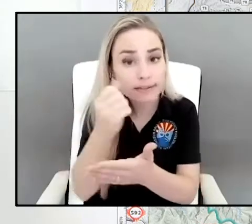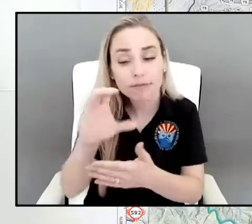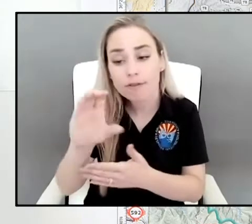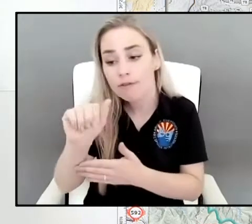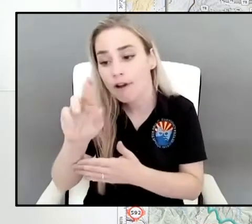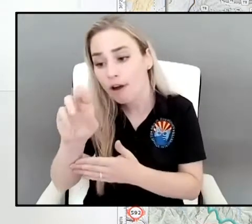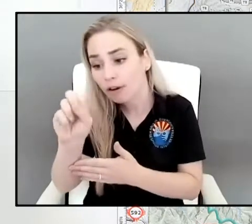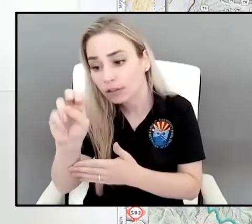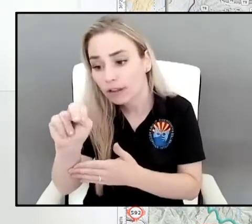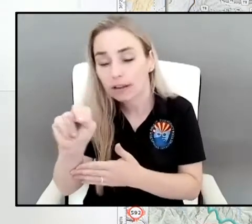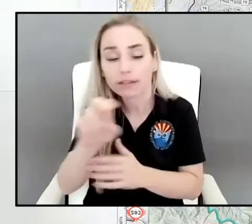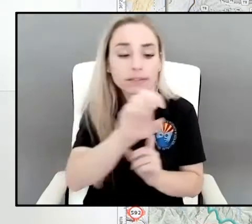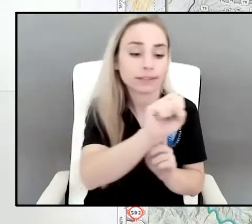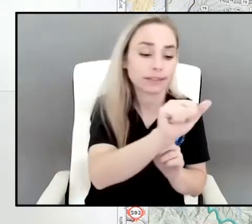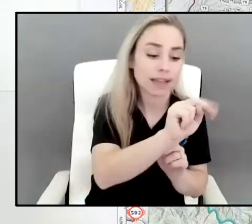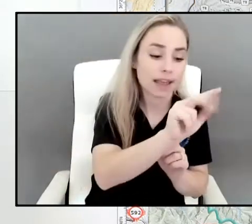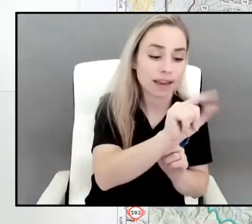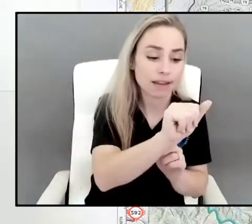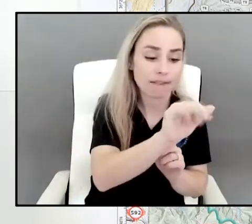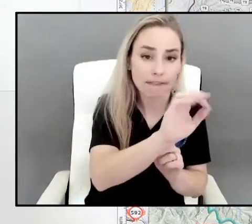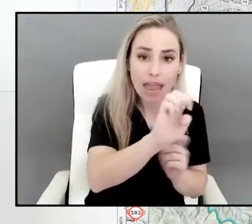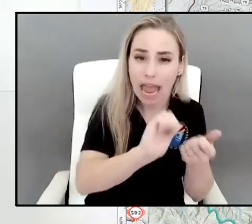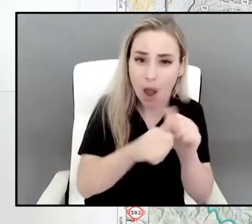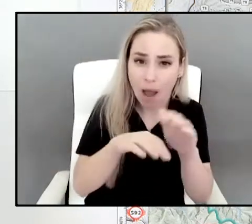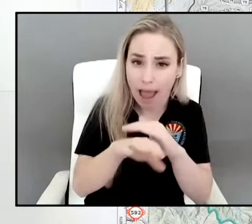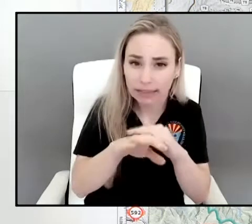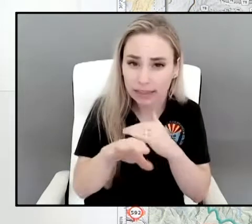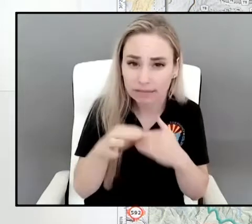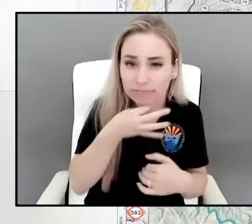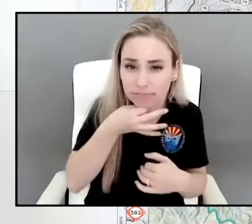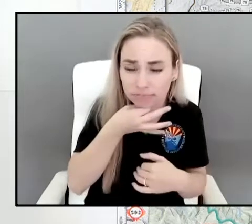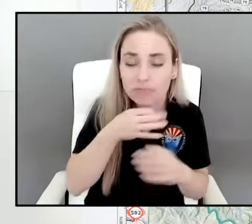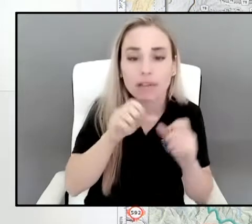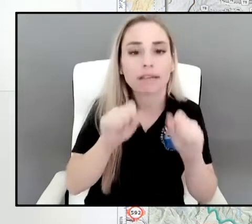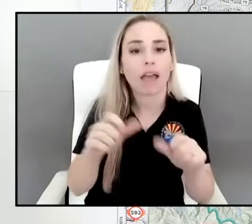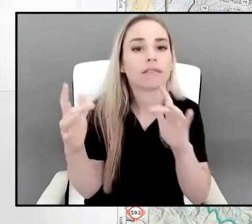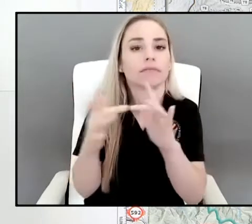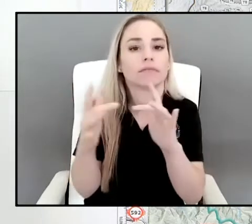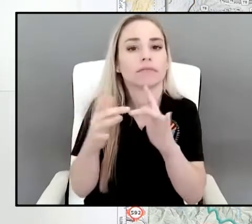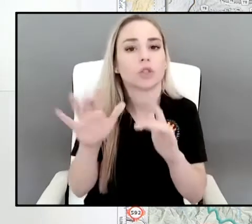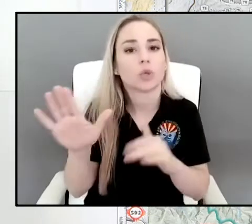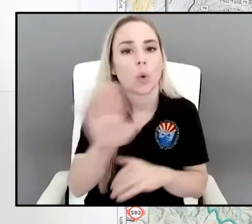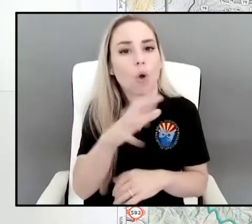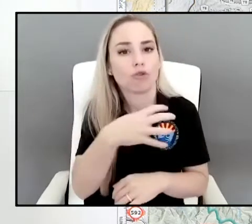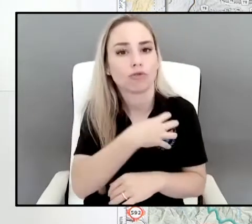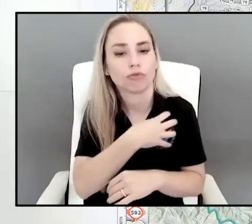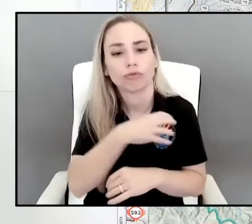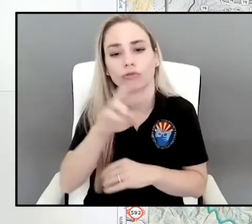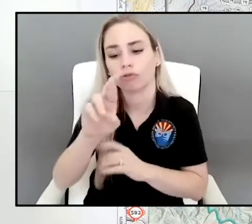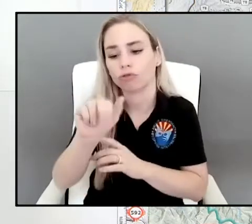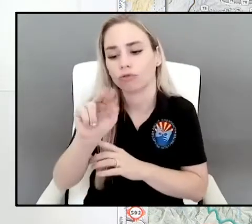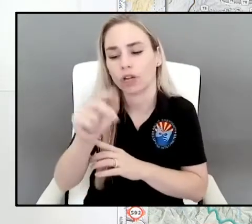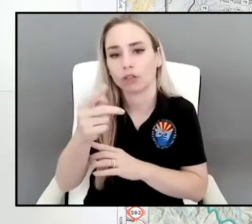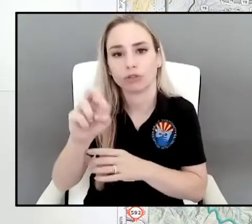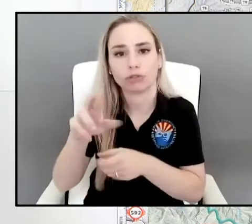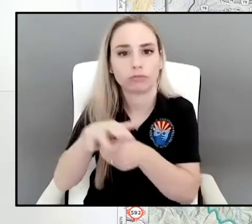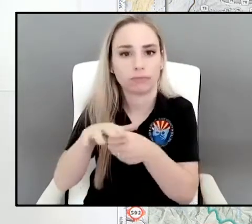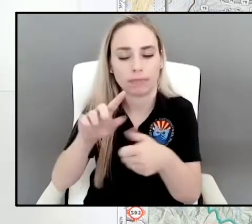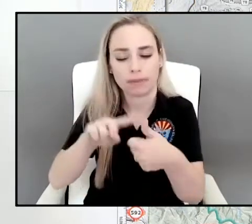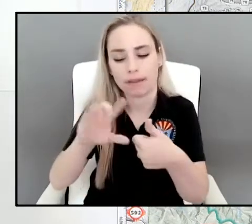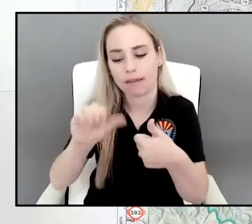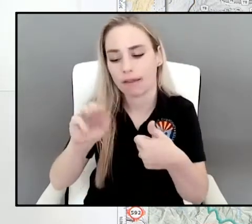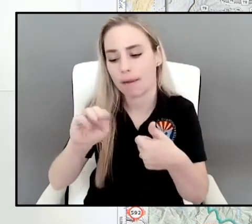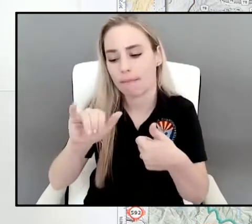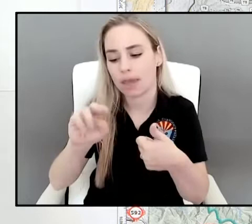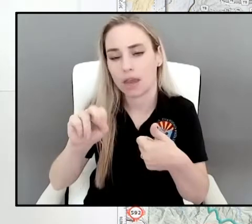National Forest, you can reach out to your ranger districts on Camino Real, Pecos, or Las